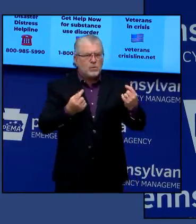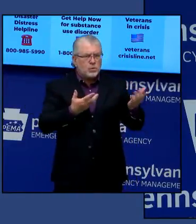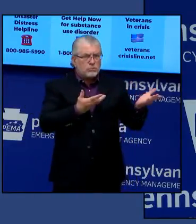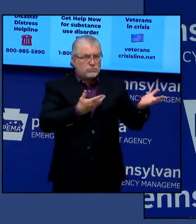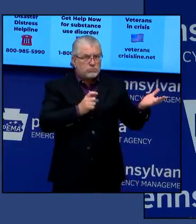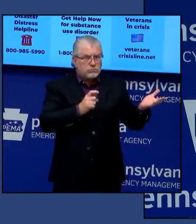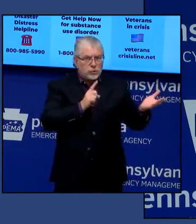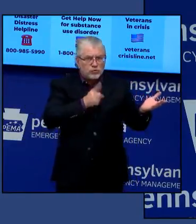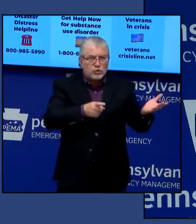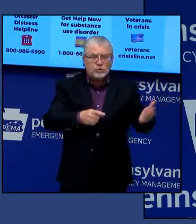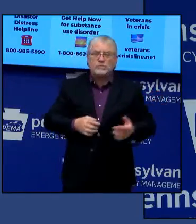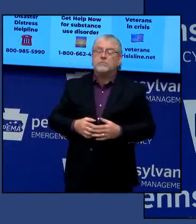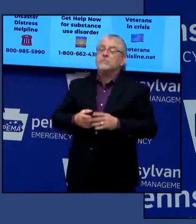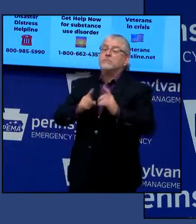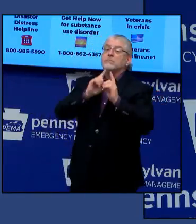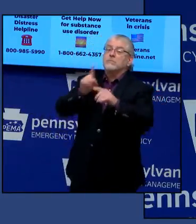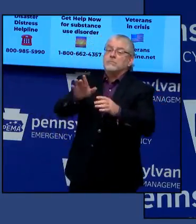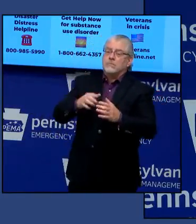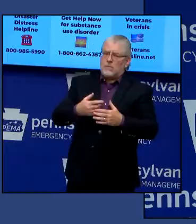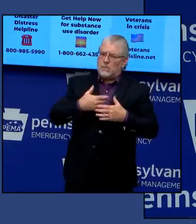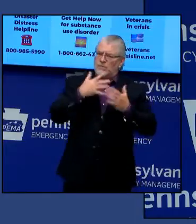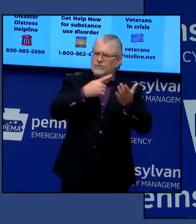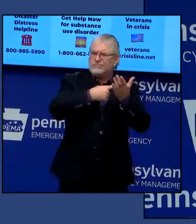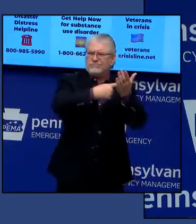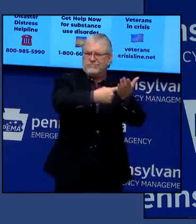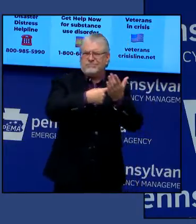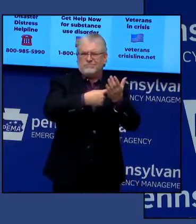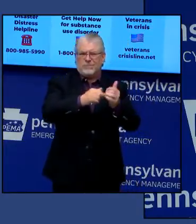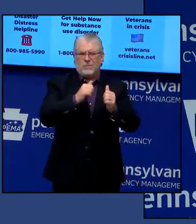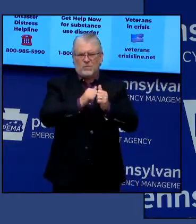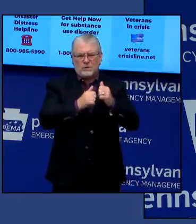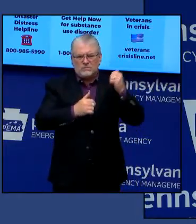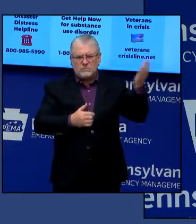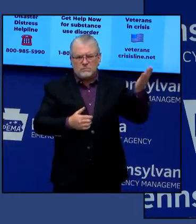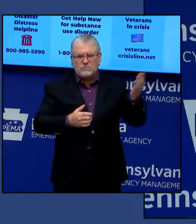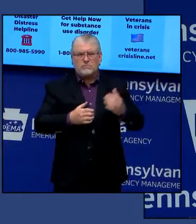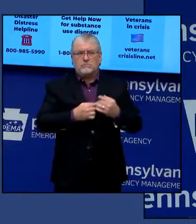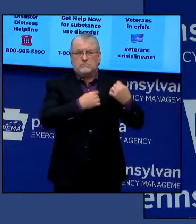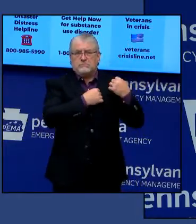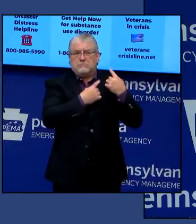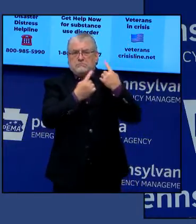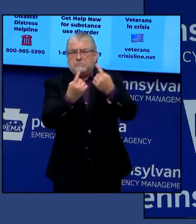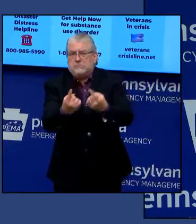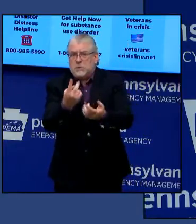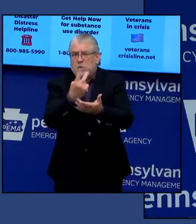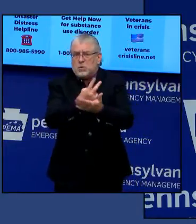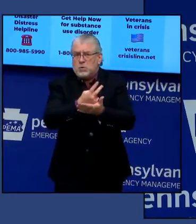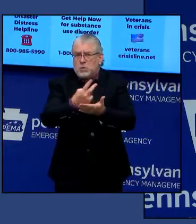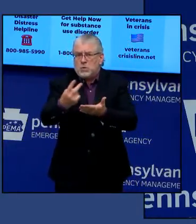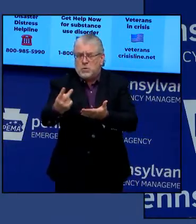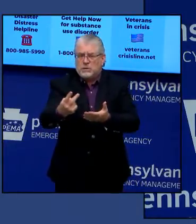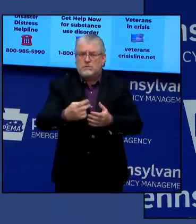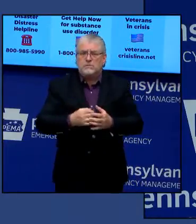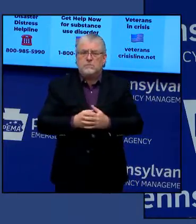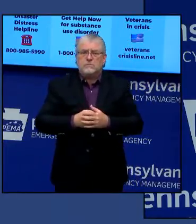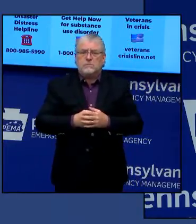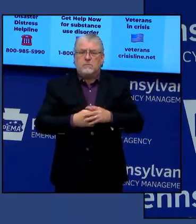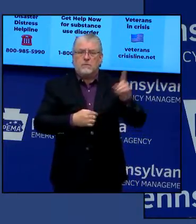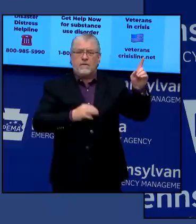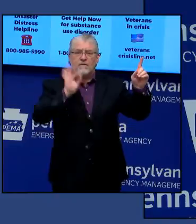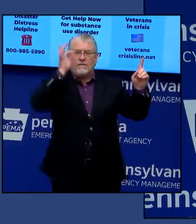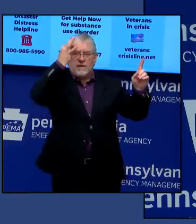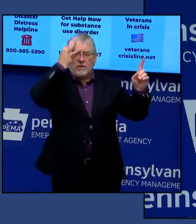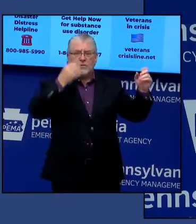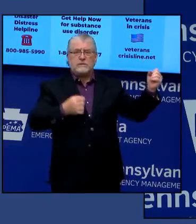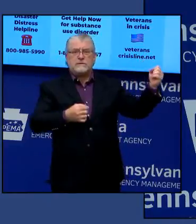time, we did receive in the last number of weeks two shipments from the federal government of the N95 masks, those special masks that are used